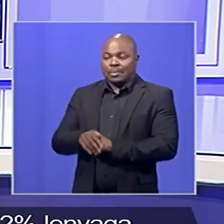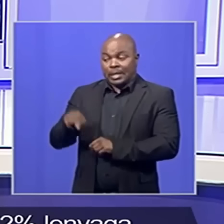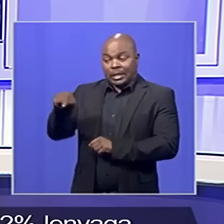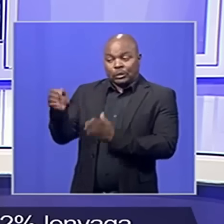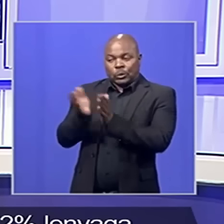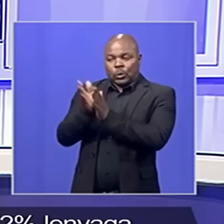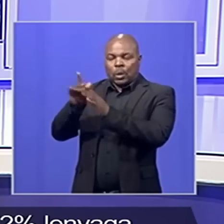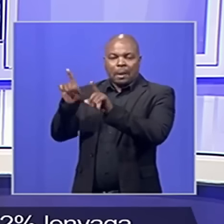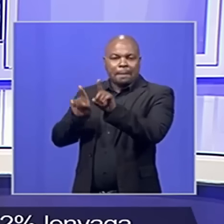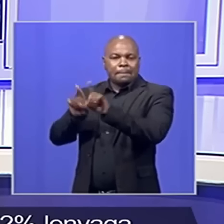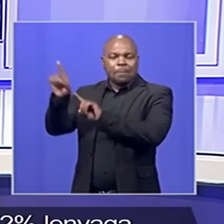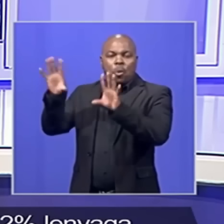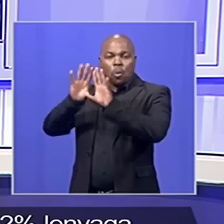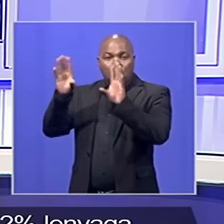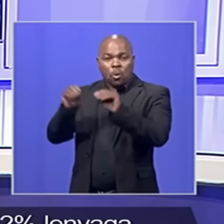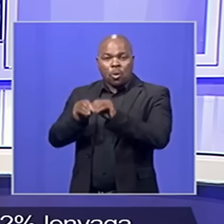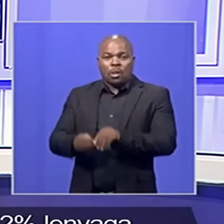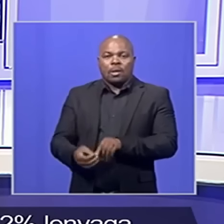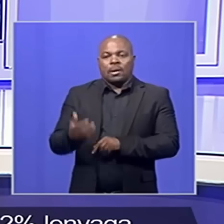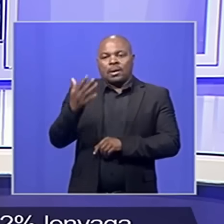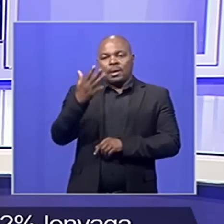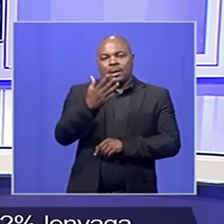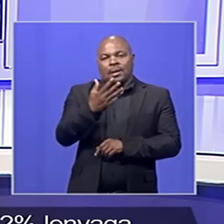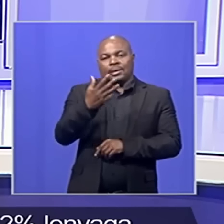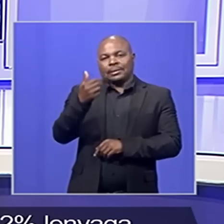se tšweleditše palomoka ya diperesente tše